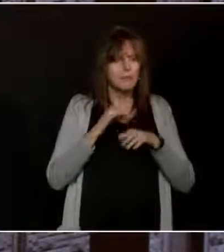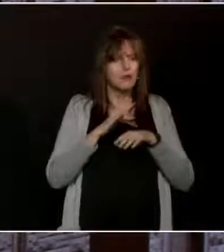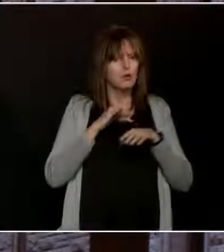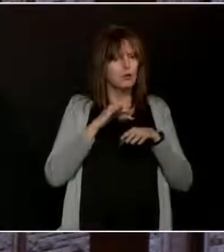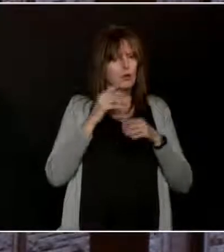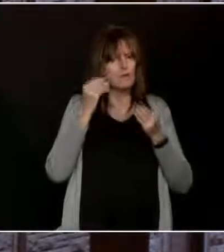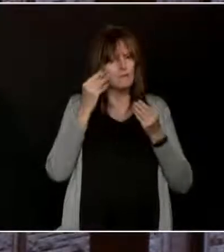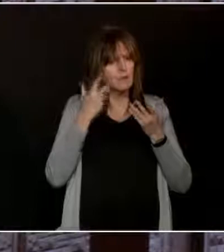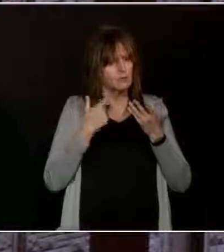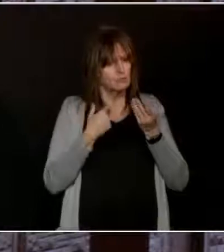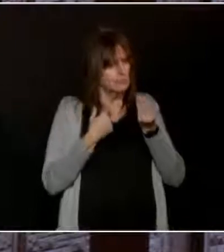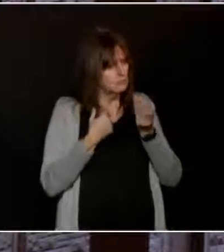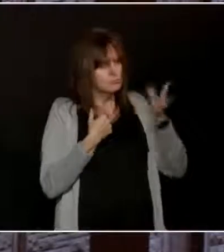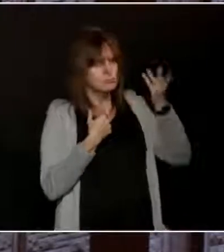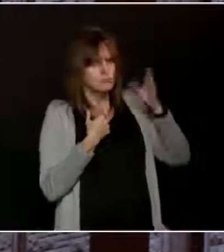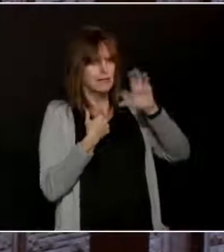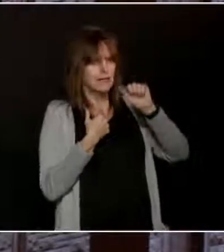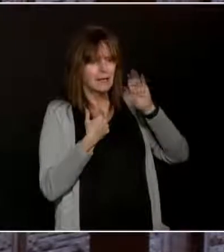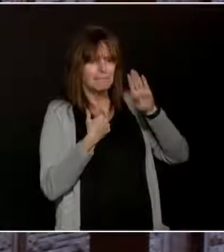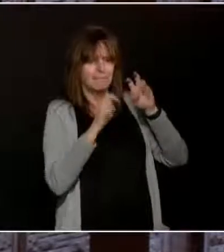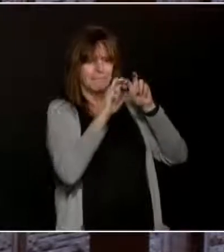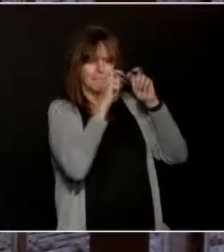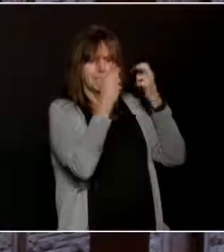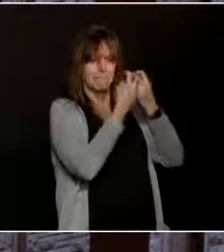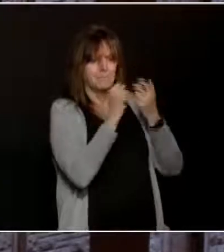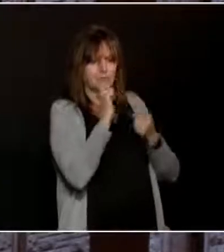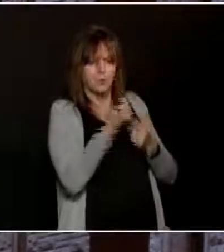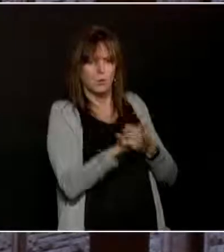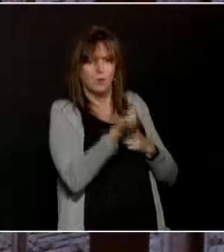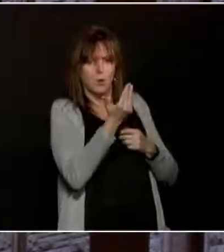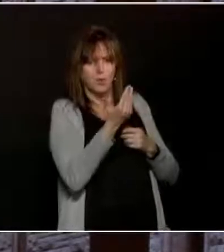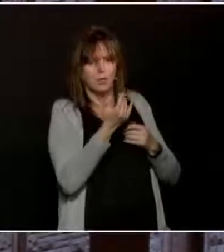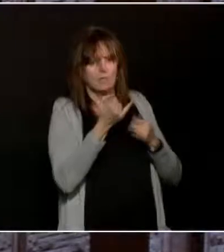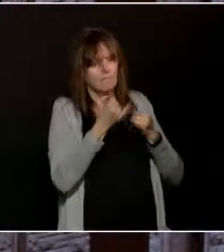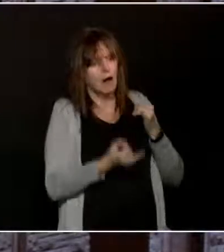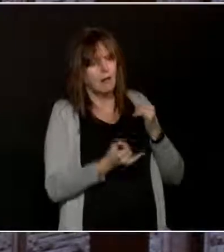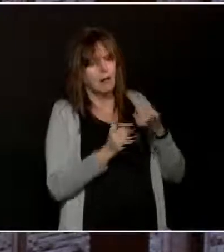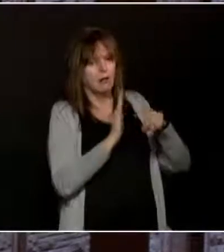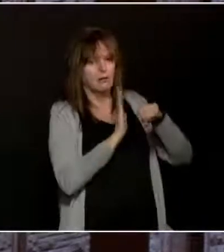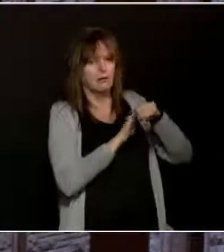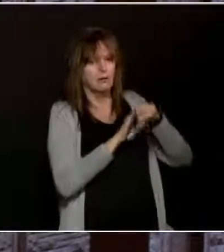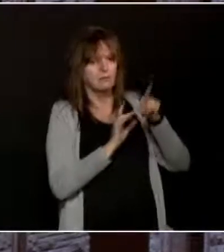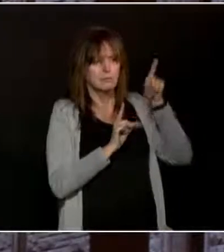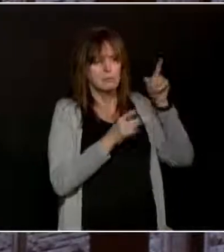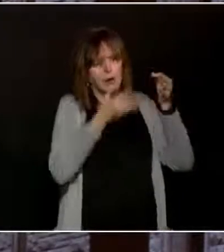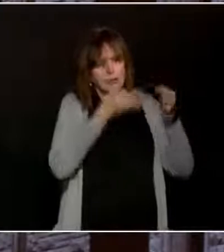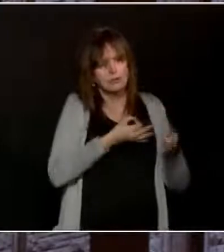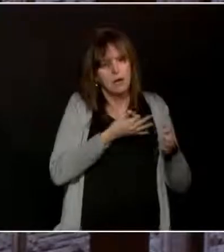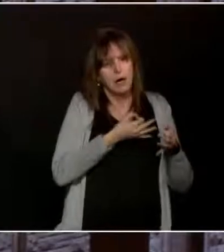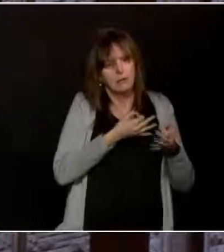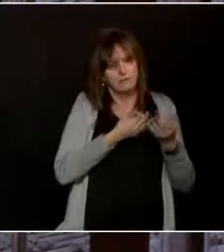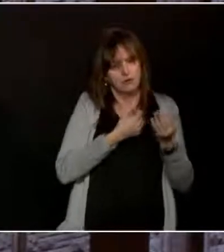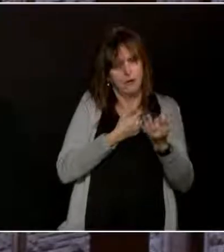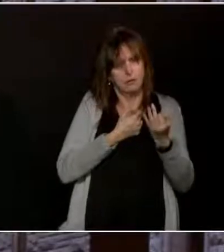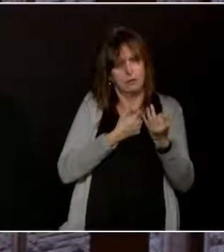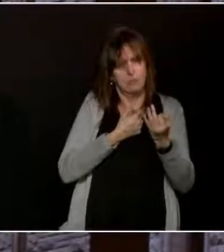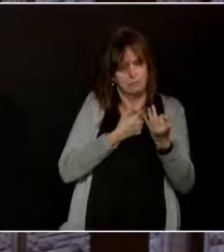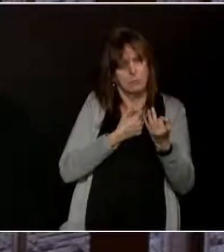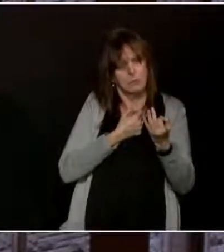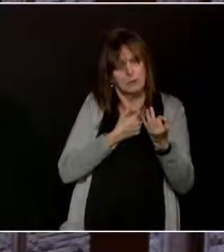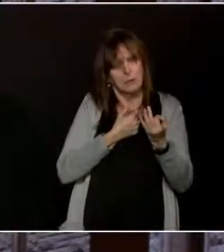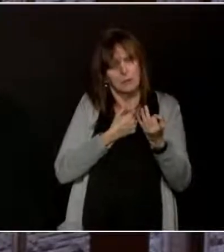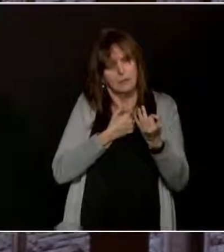data points to the Cabinet tomorrow morning, and they will make a decision that would then be announced on Friday and effective